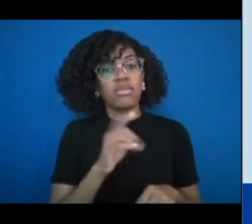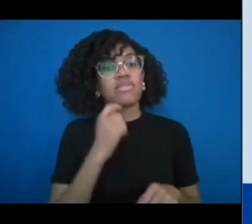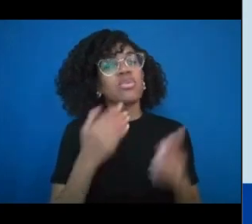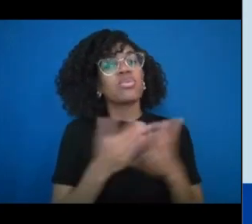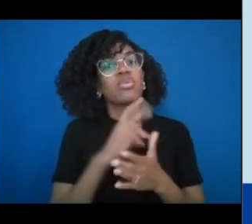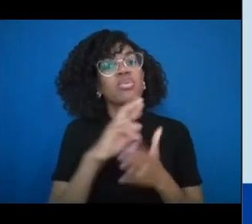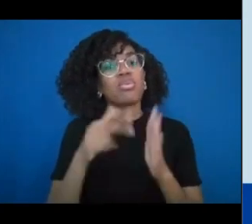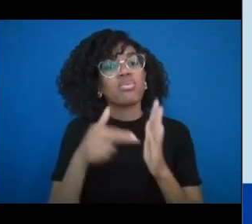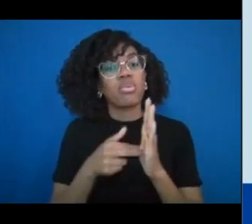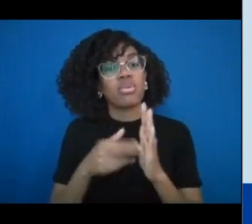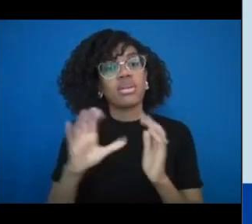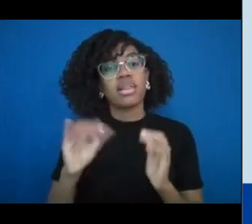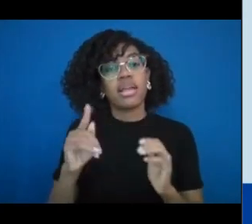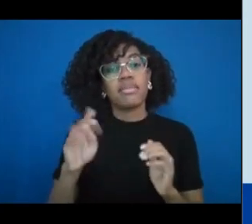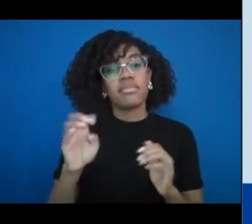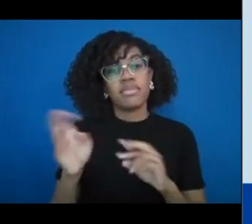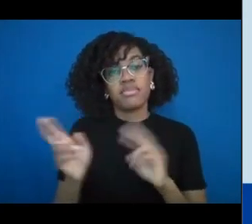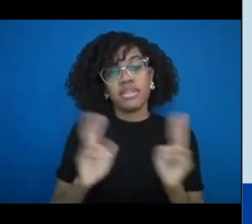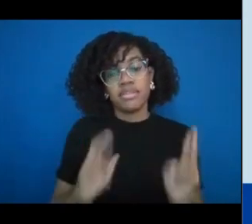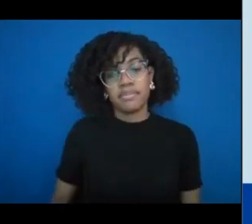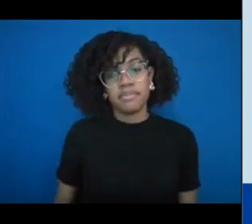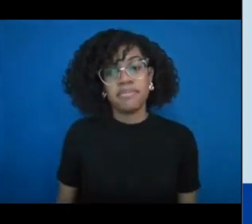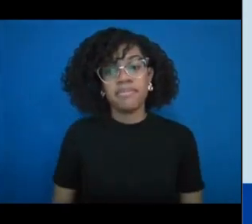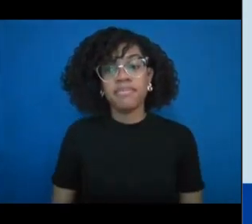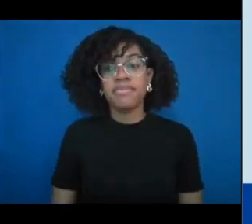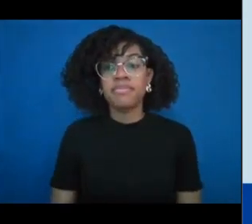are climate ready.